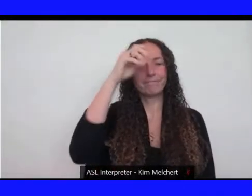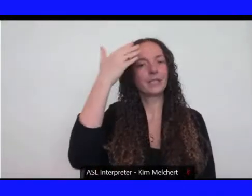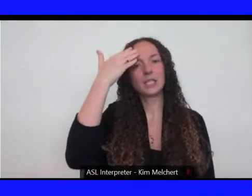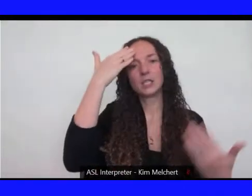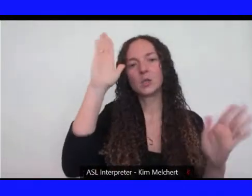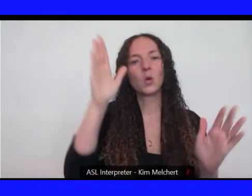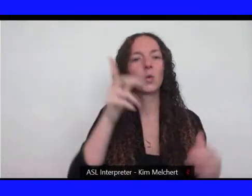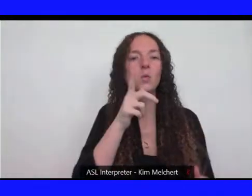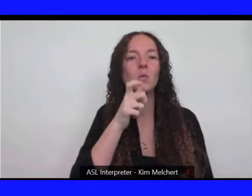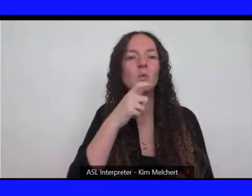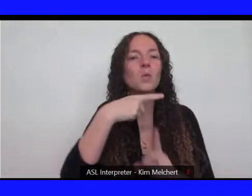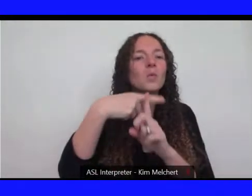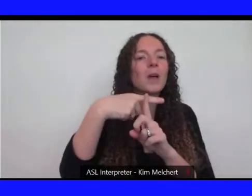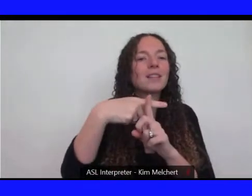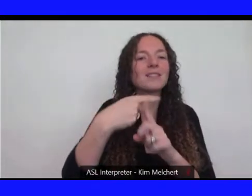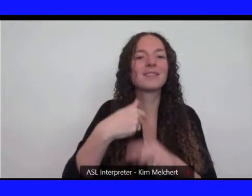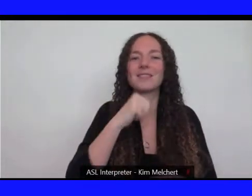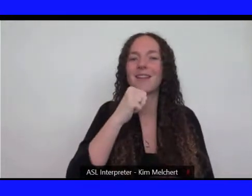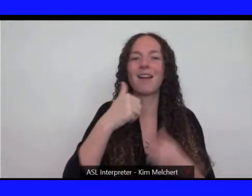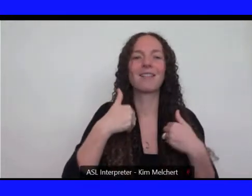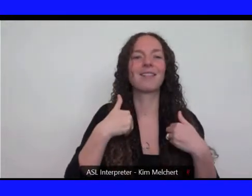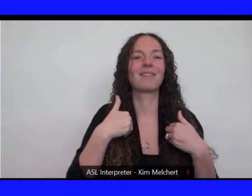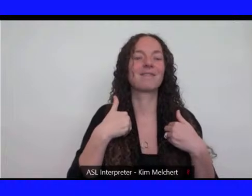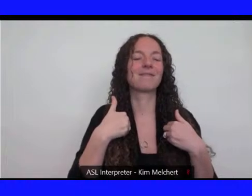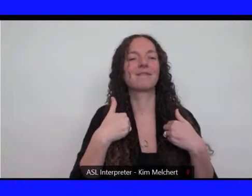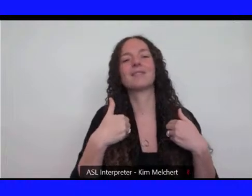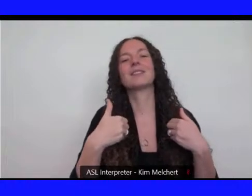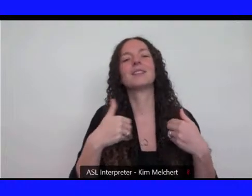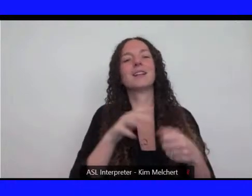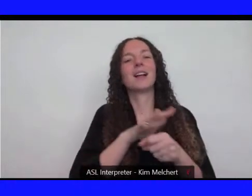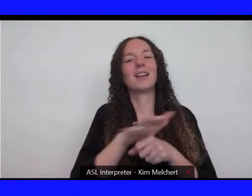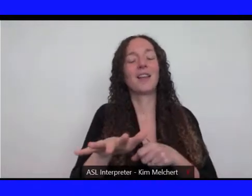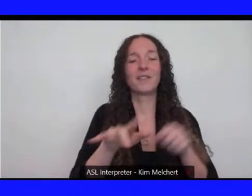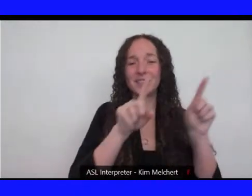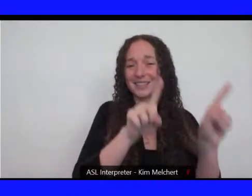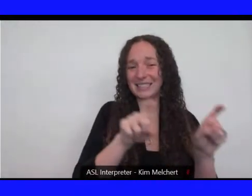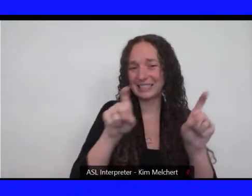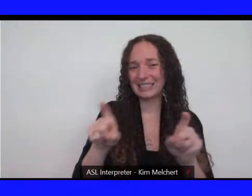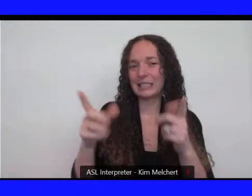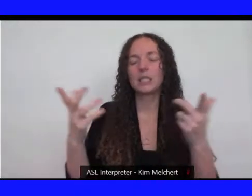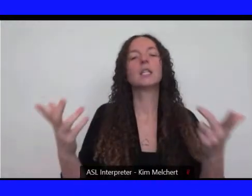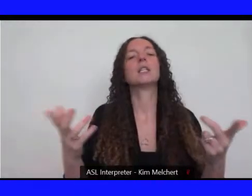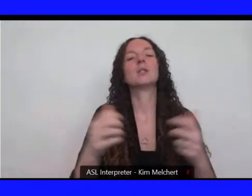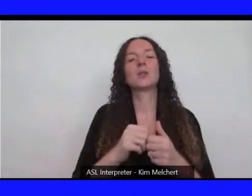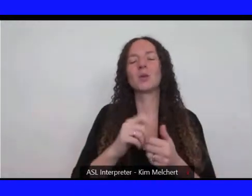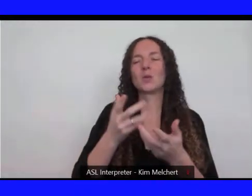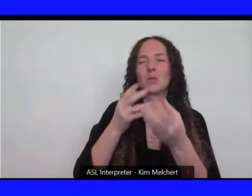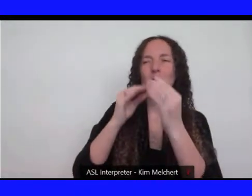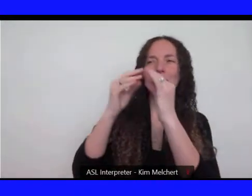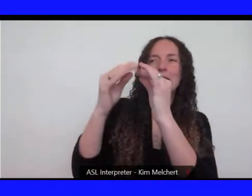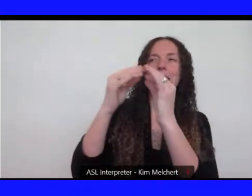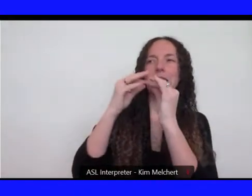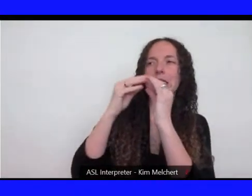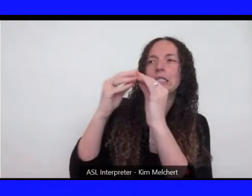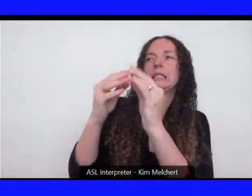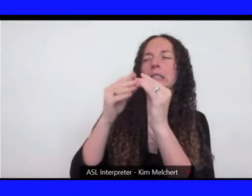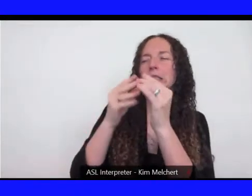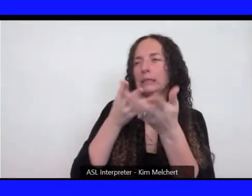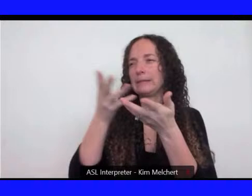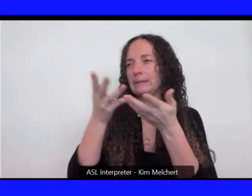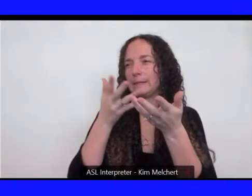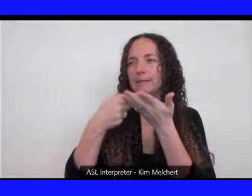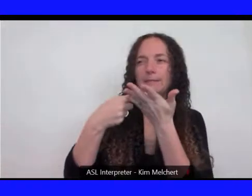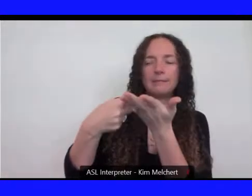final, dollar will be, but I'm grateful, for the push. Absolutely. Absolutely.